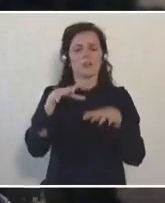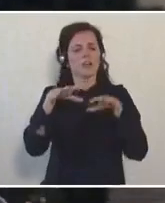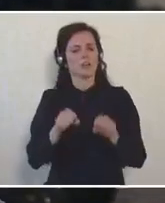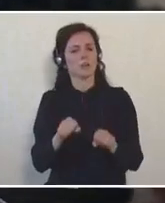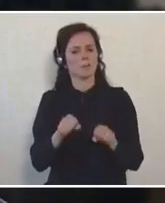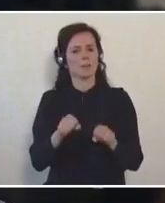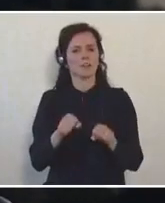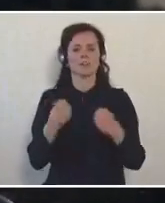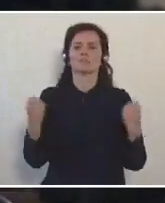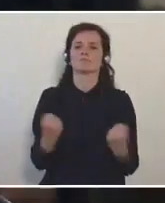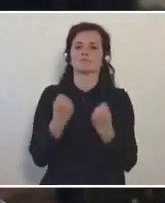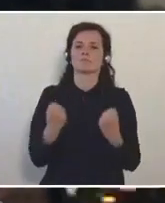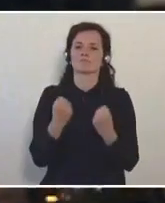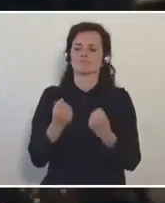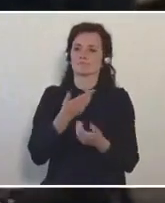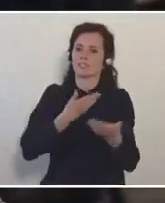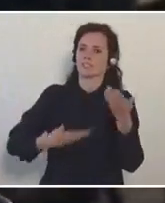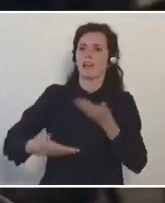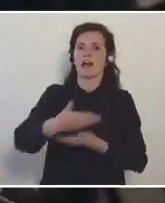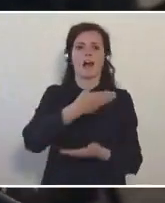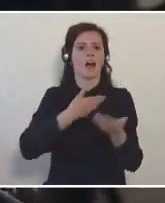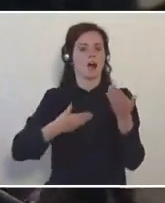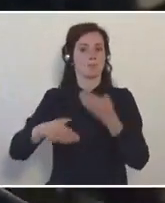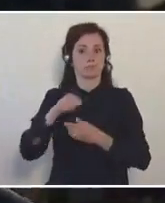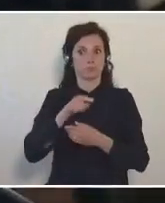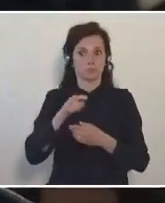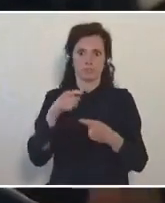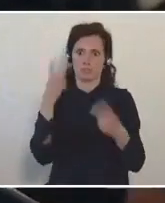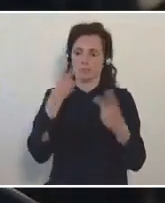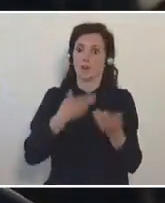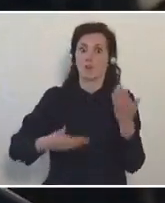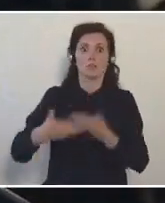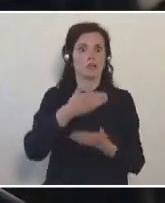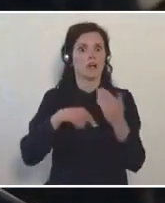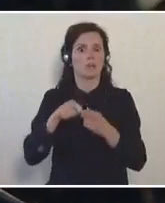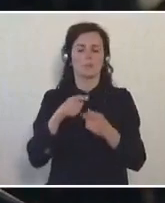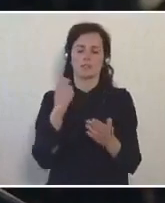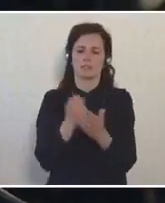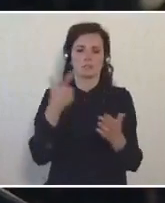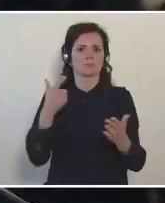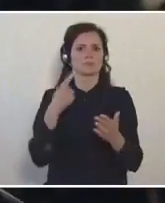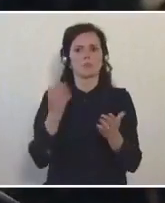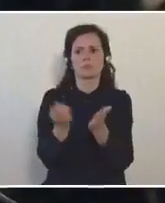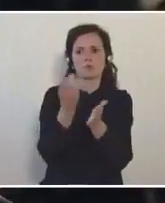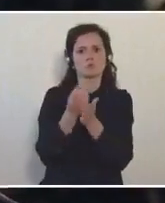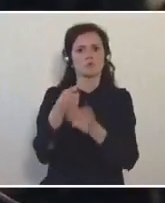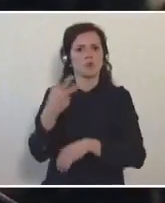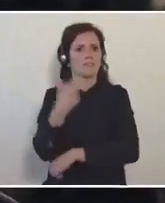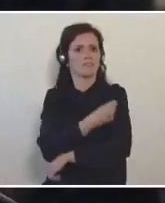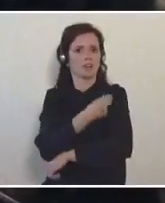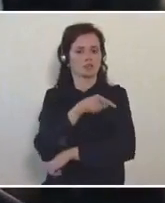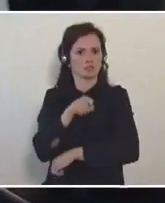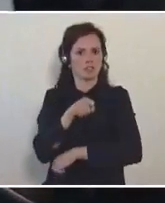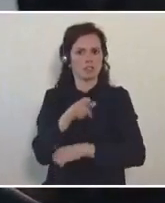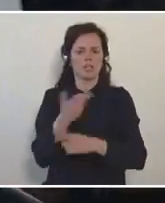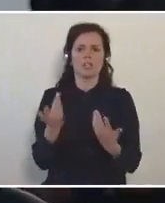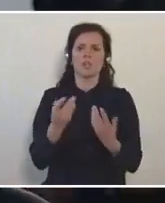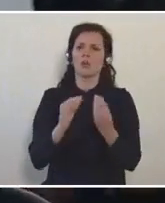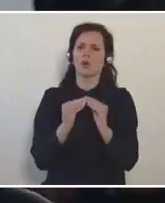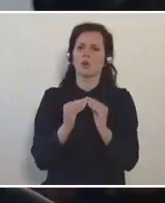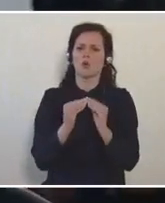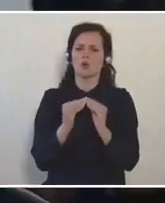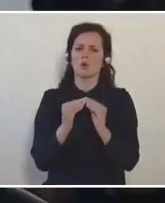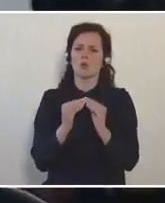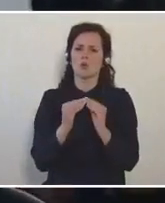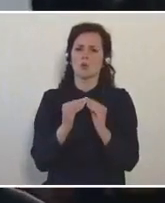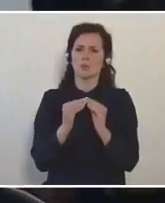key for the global production of vaccines. How will you avoid health protectionism, especially of cutting-edge technology in